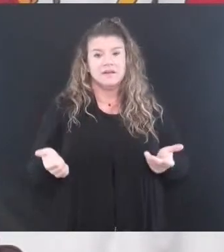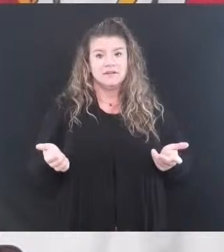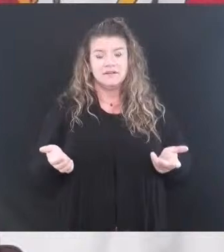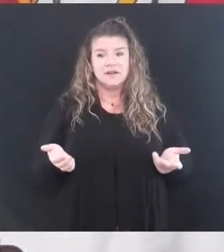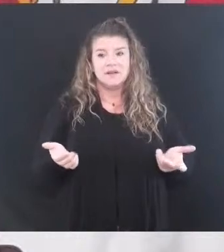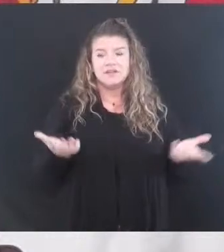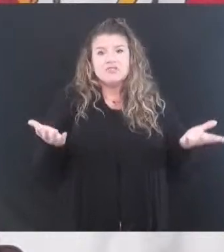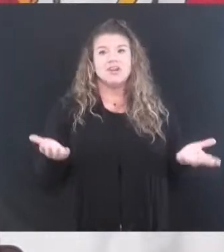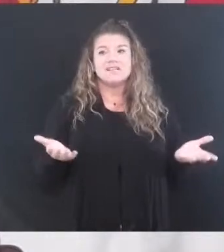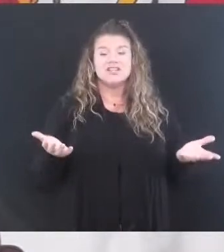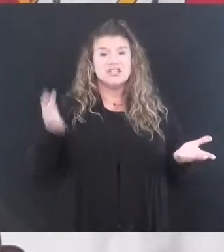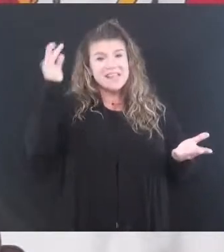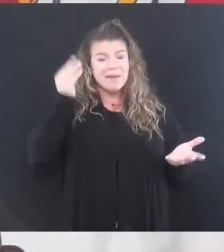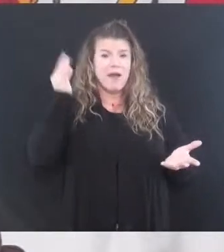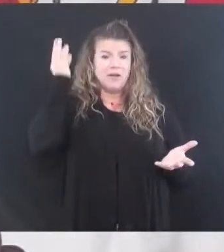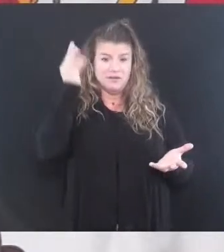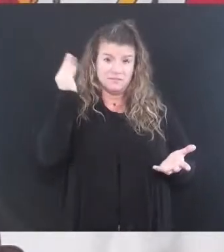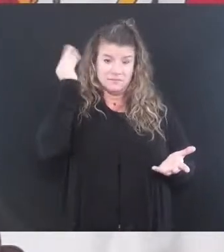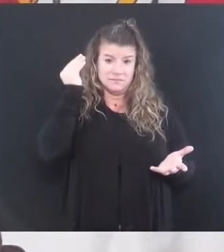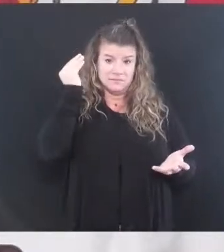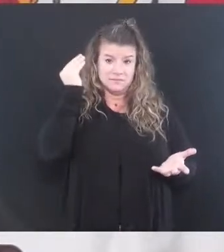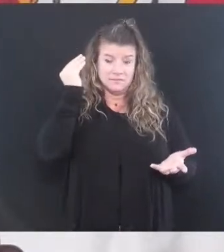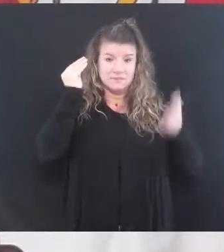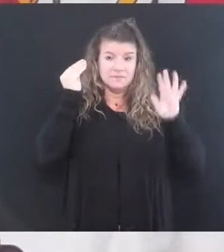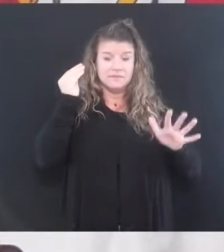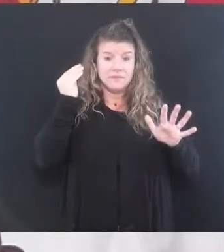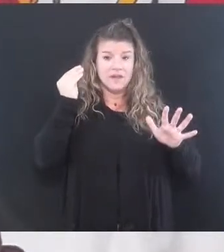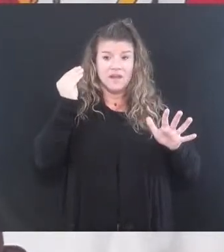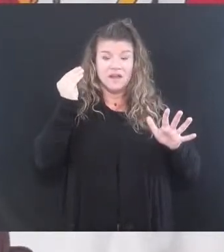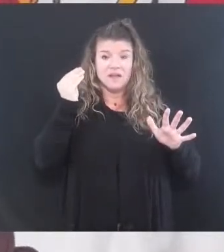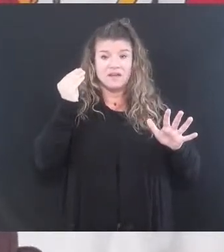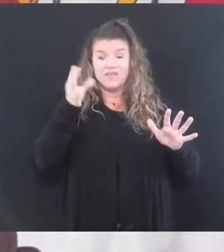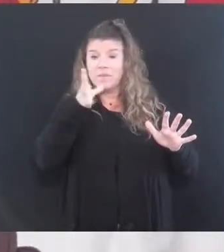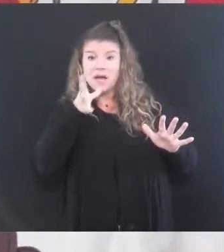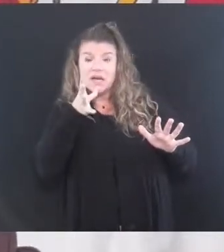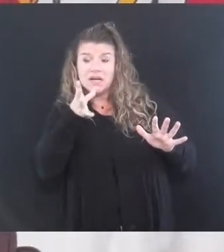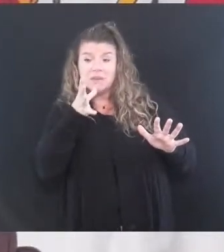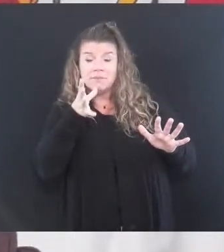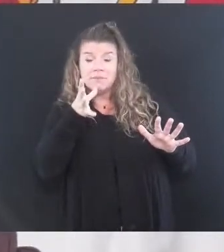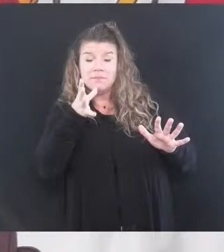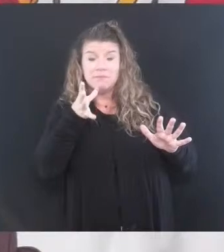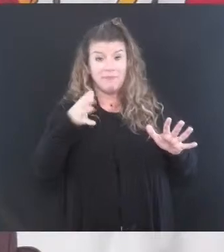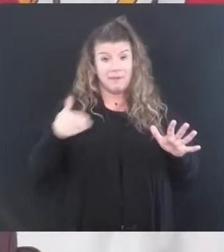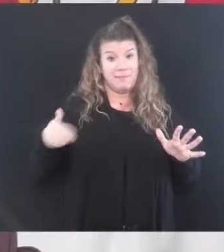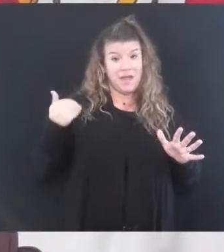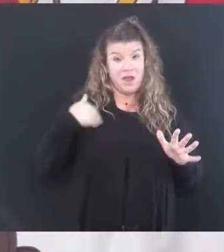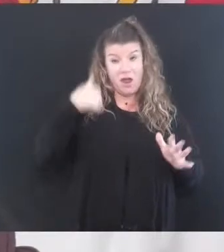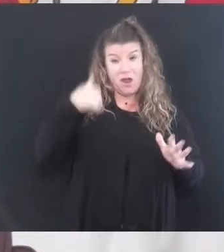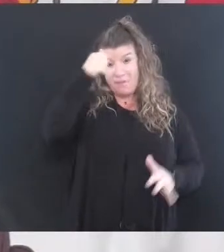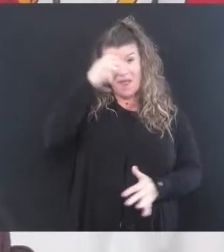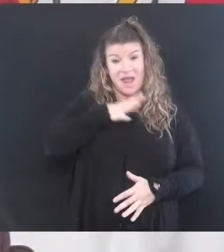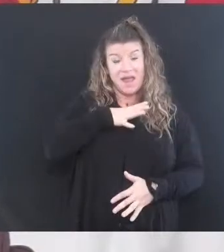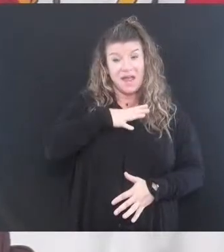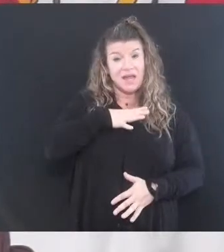You just think of the mom and the young man, that's an